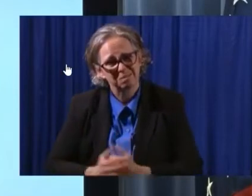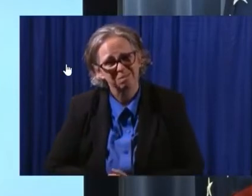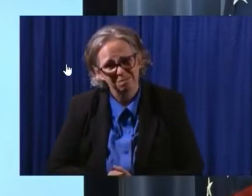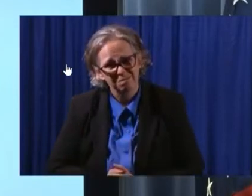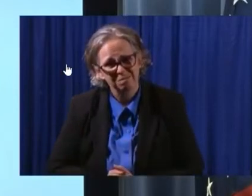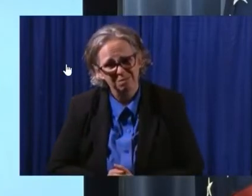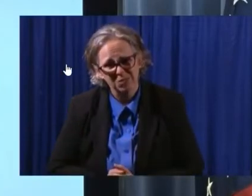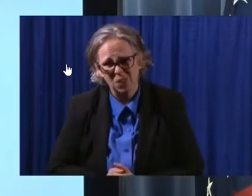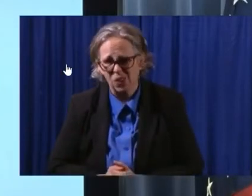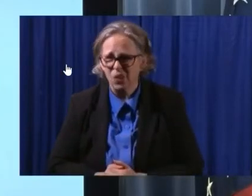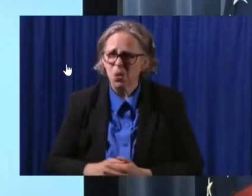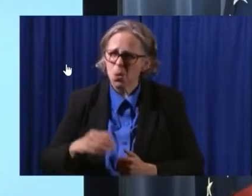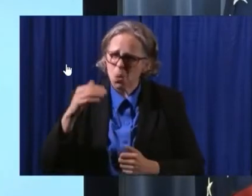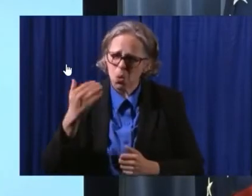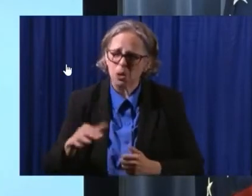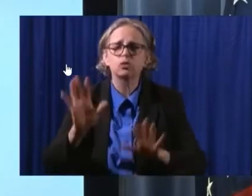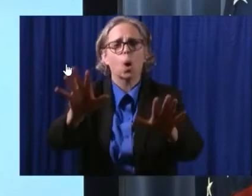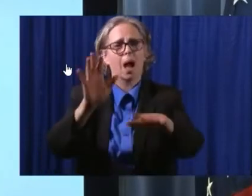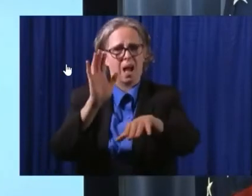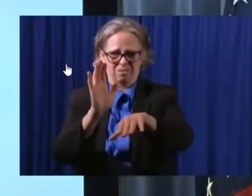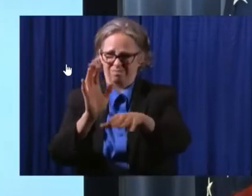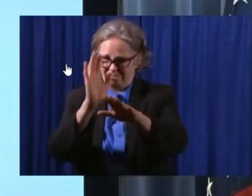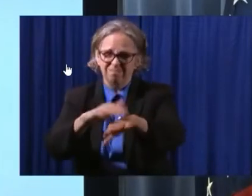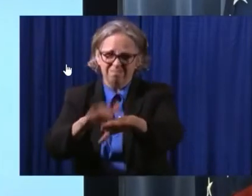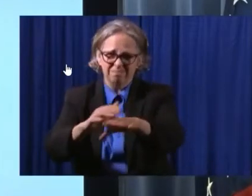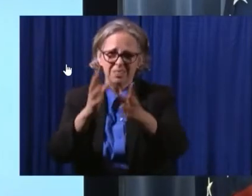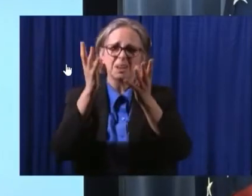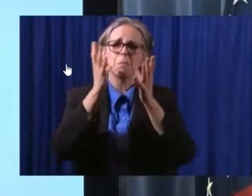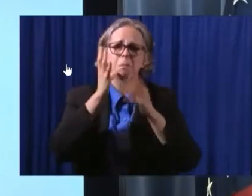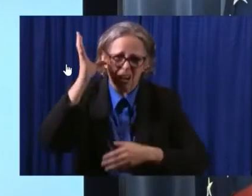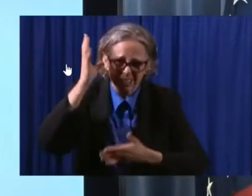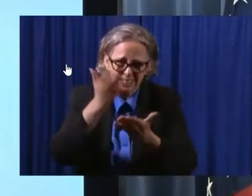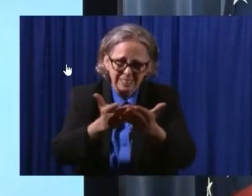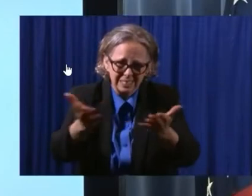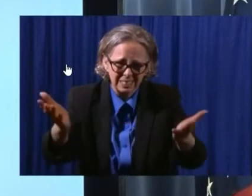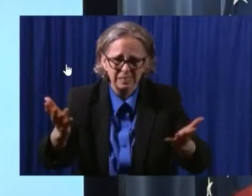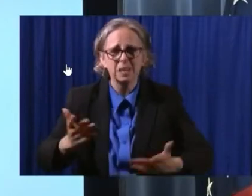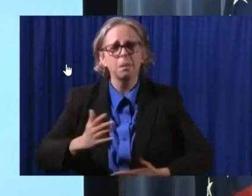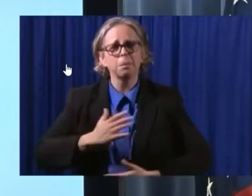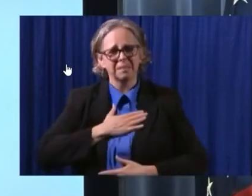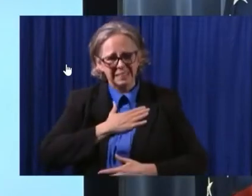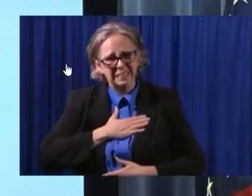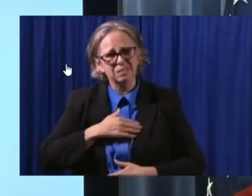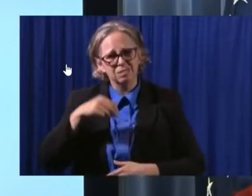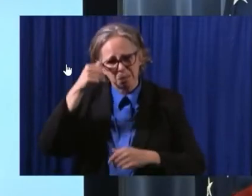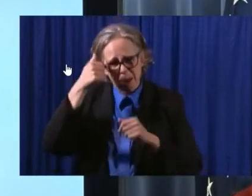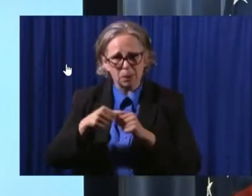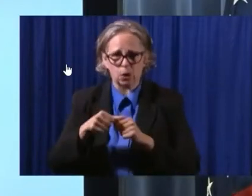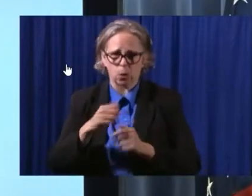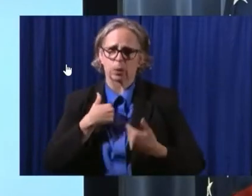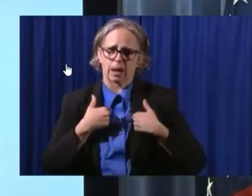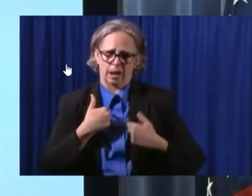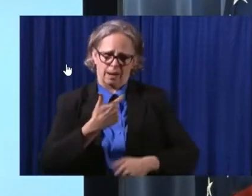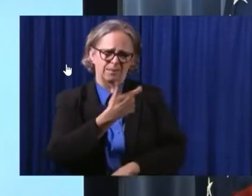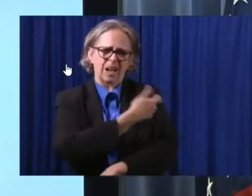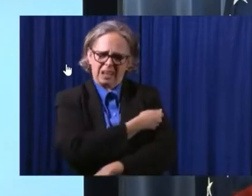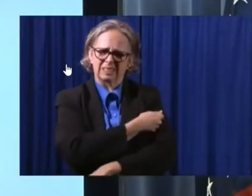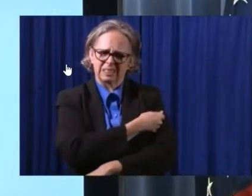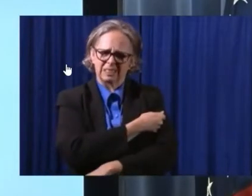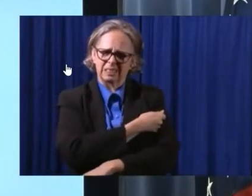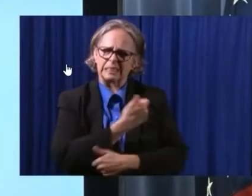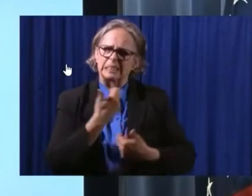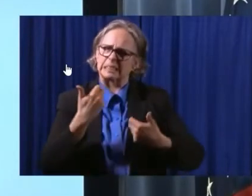visits and your vaccinations. During the months of March and April, nationally, the administration rate of the measles, mumps,